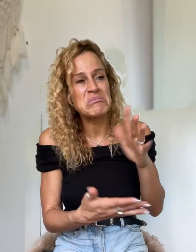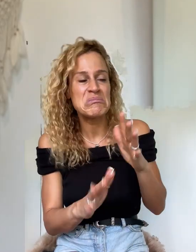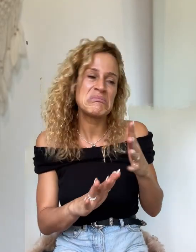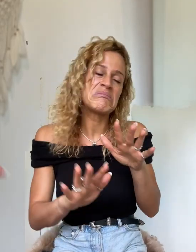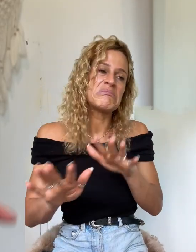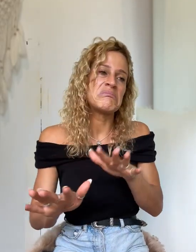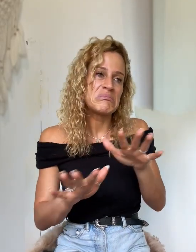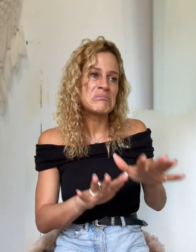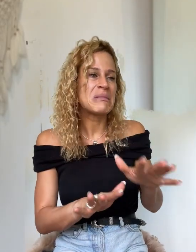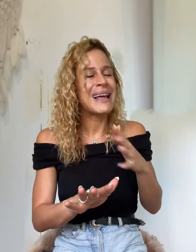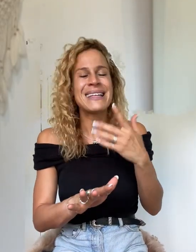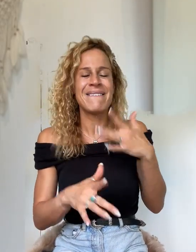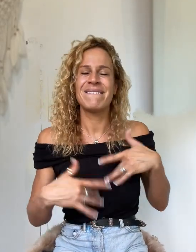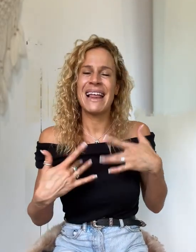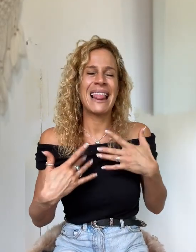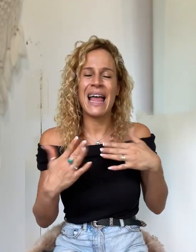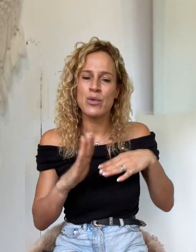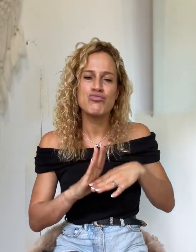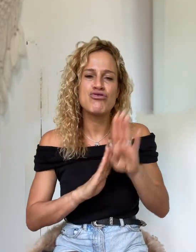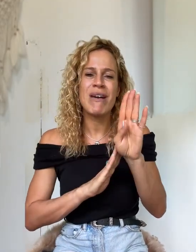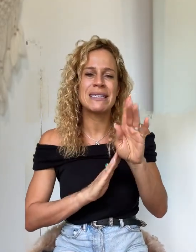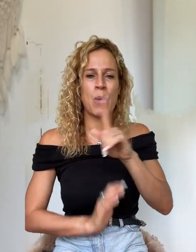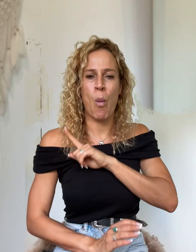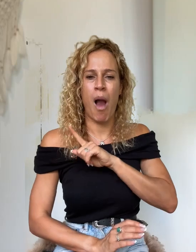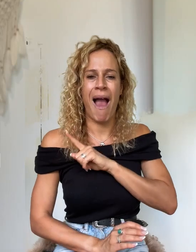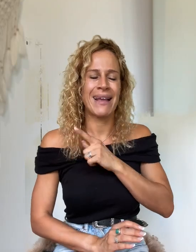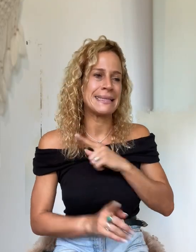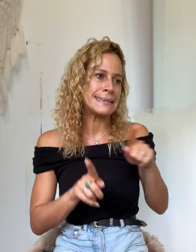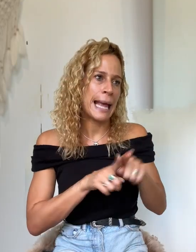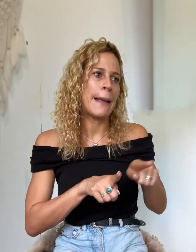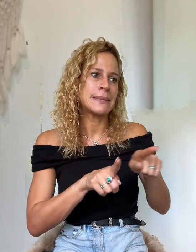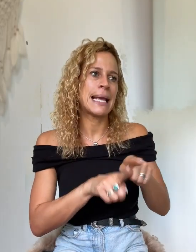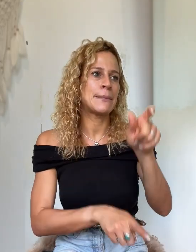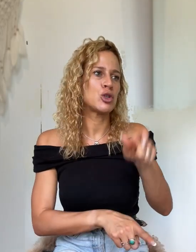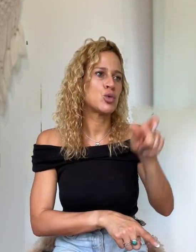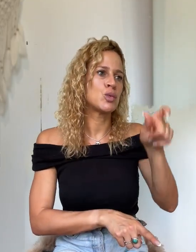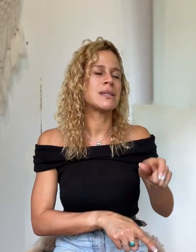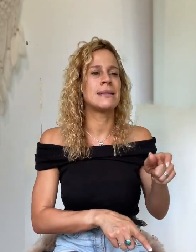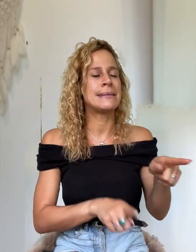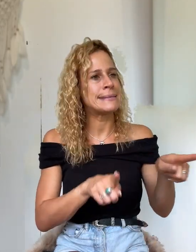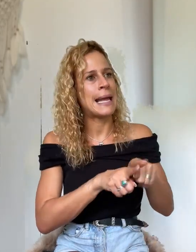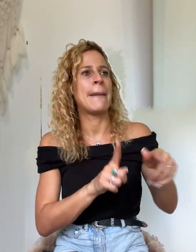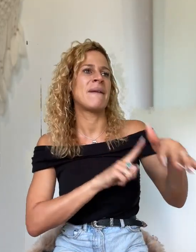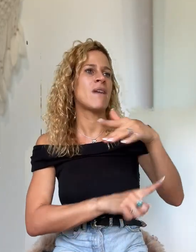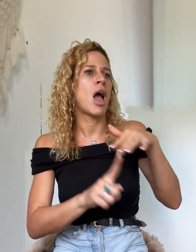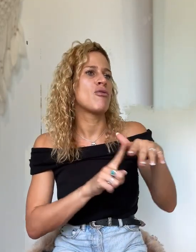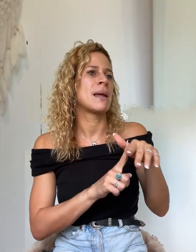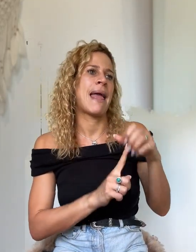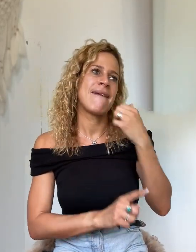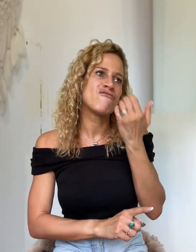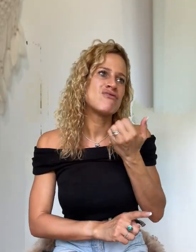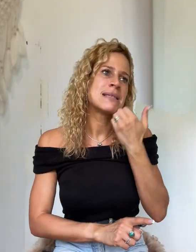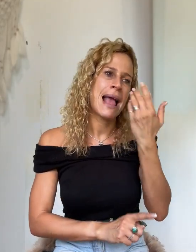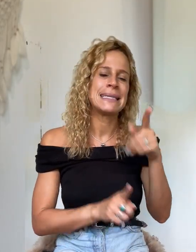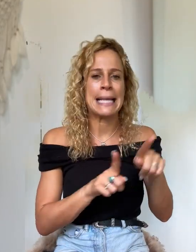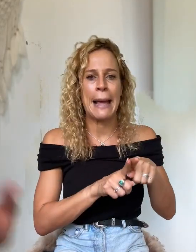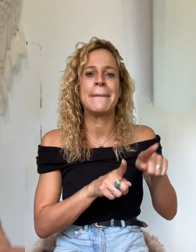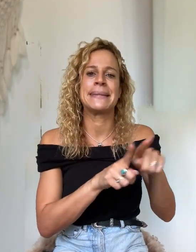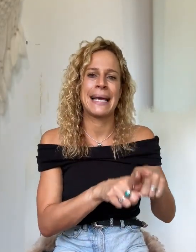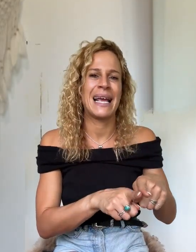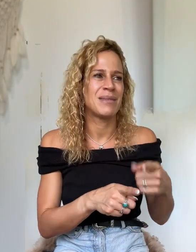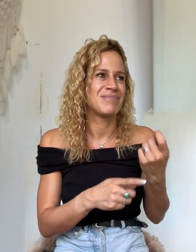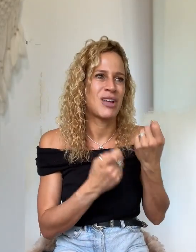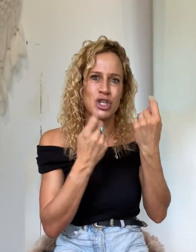I just didn't feel like I was progressing, because you end up working with kind of the same student every day, in the same environment every day. You're not